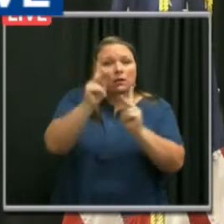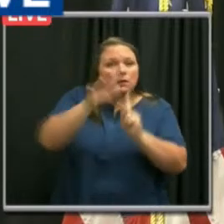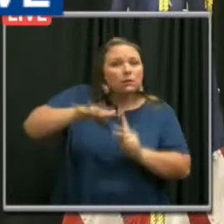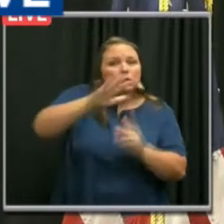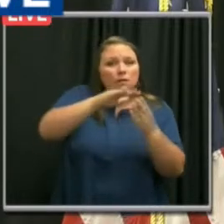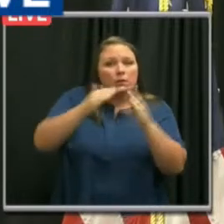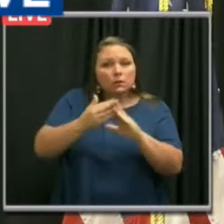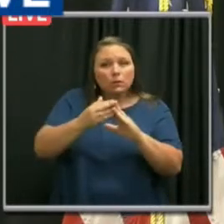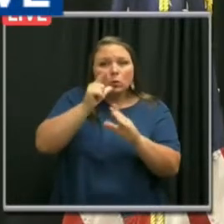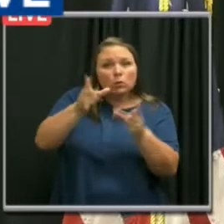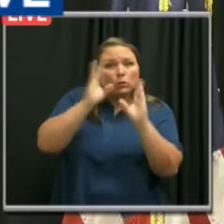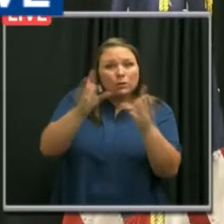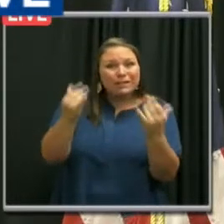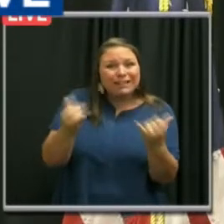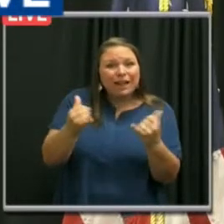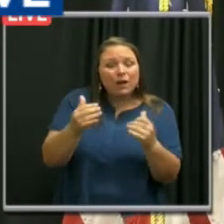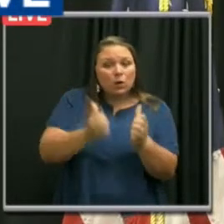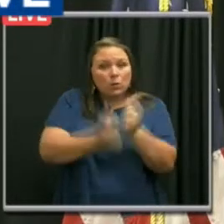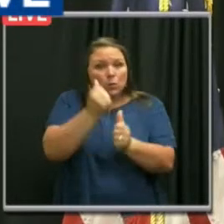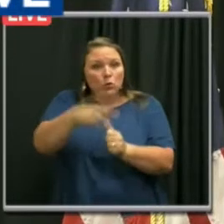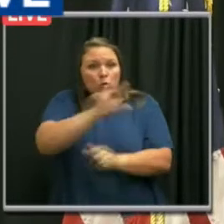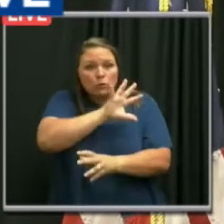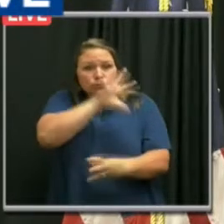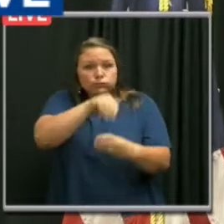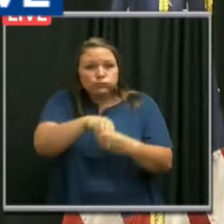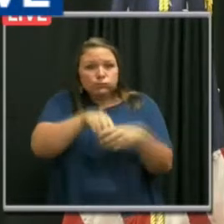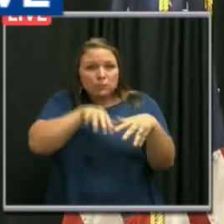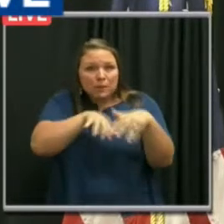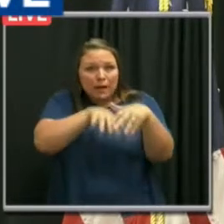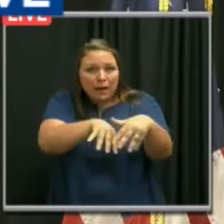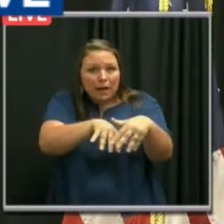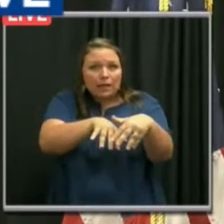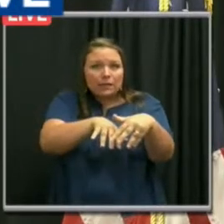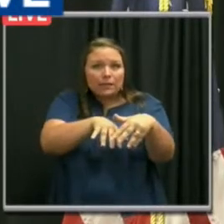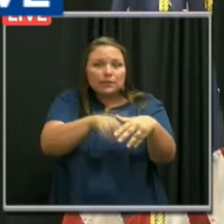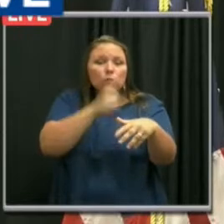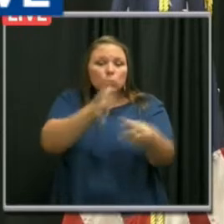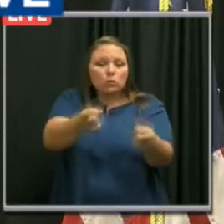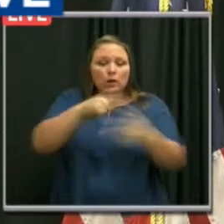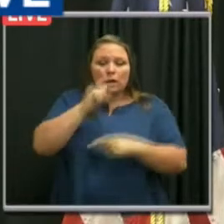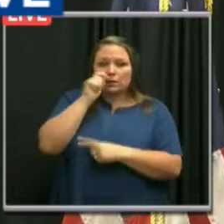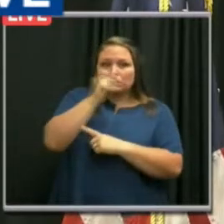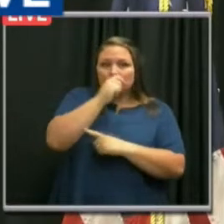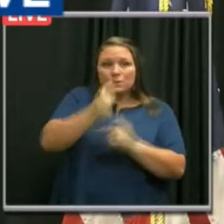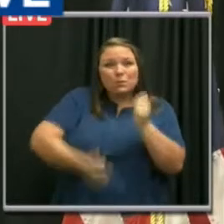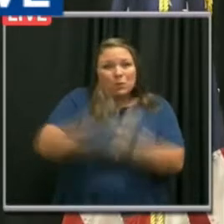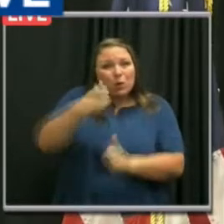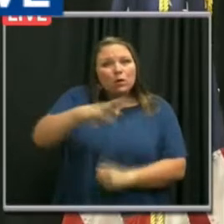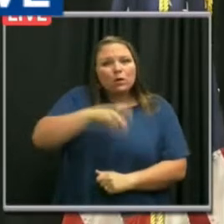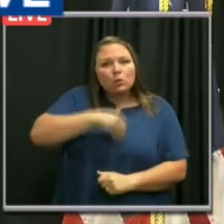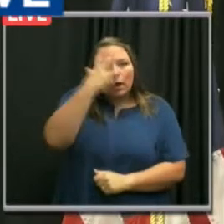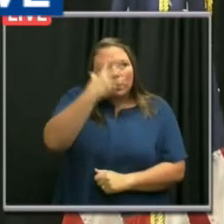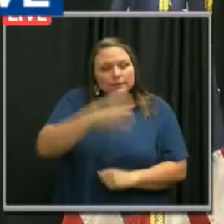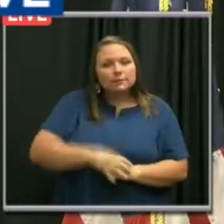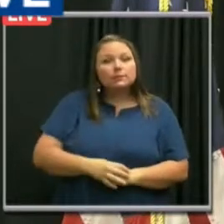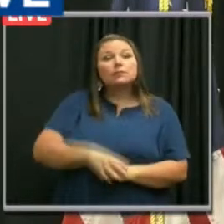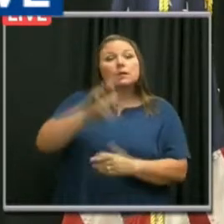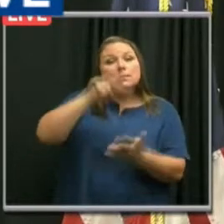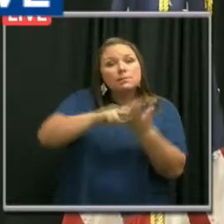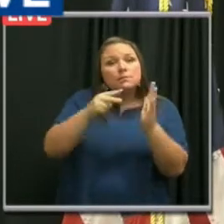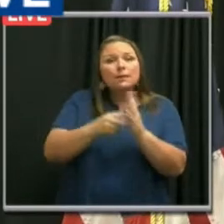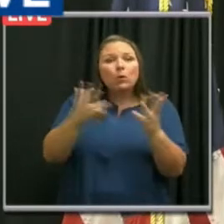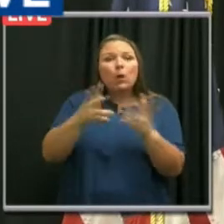me. Most of the people who participated in rallies who've come to get tests are white. We need